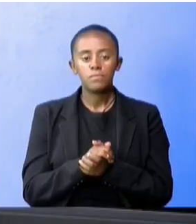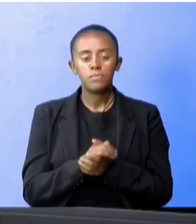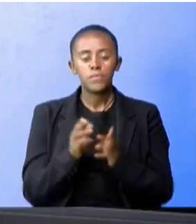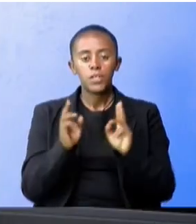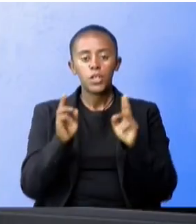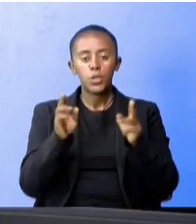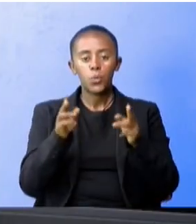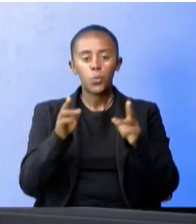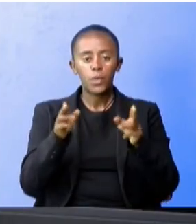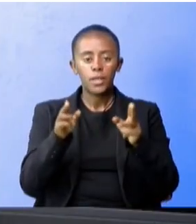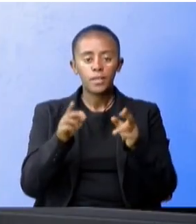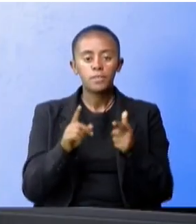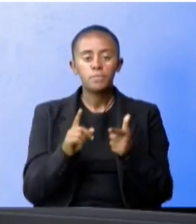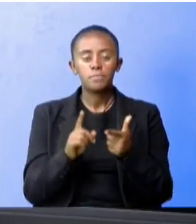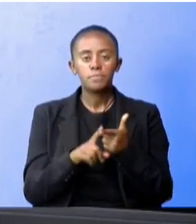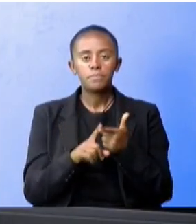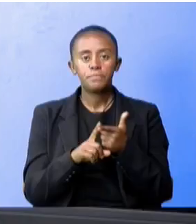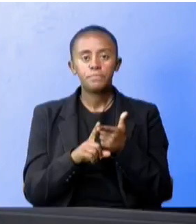quick,